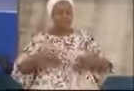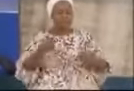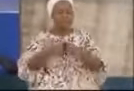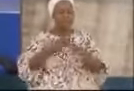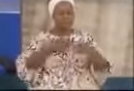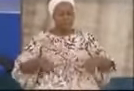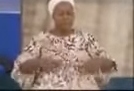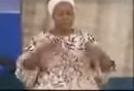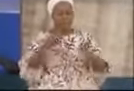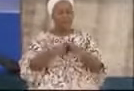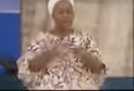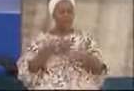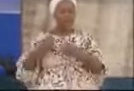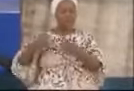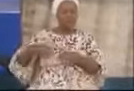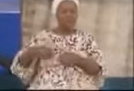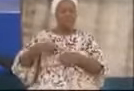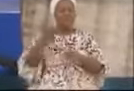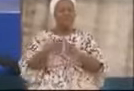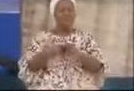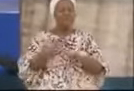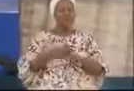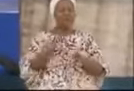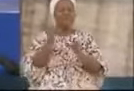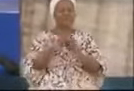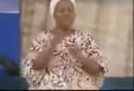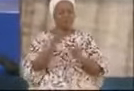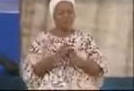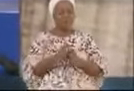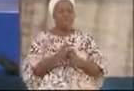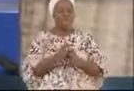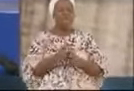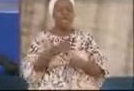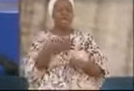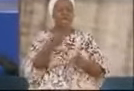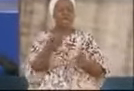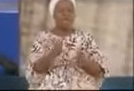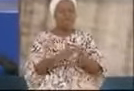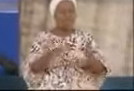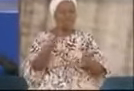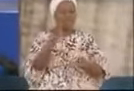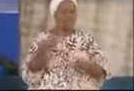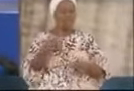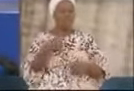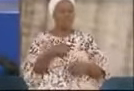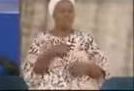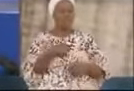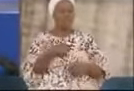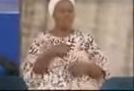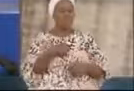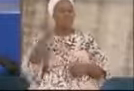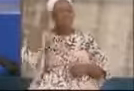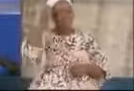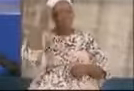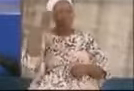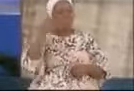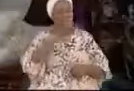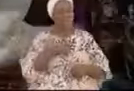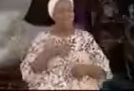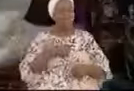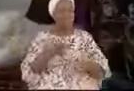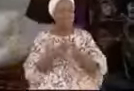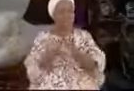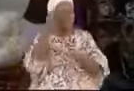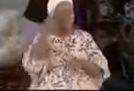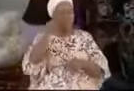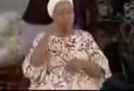our hearts, from our work, and everything we touch will have the blessing of God upon